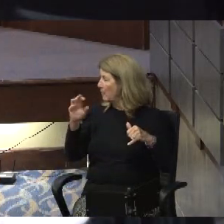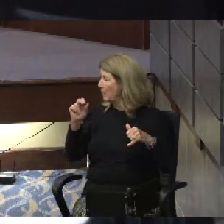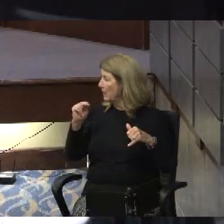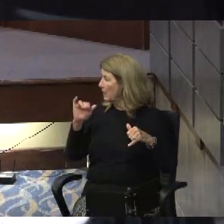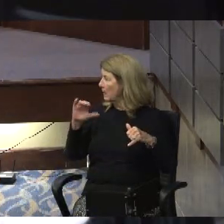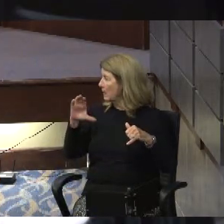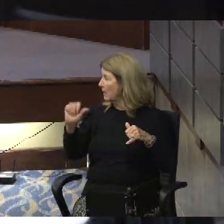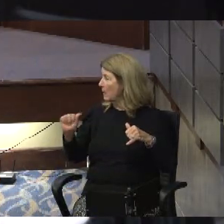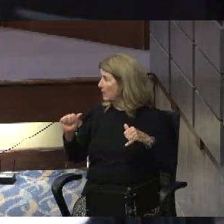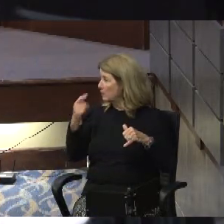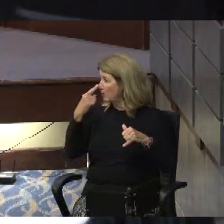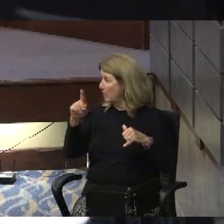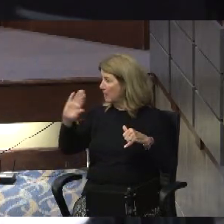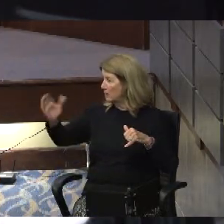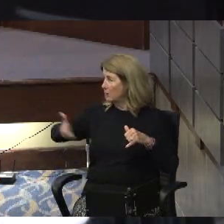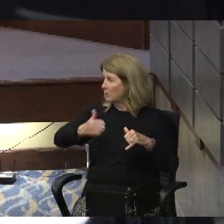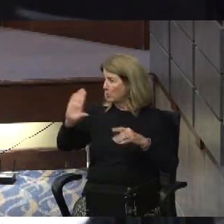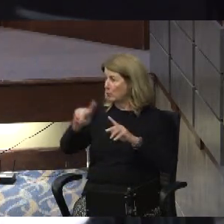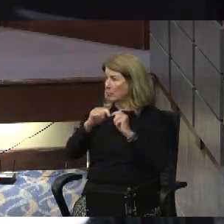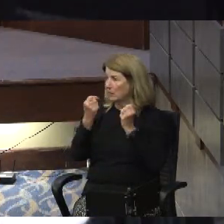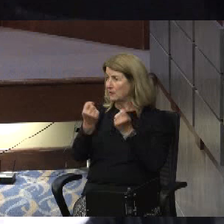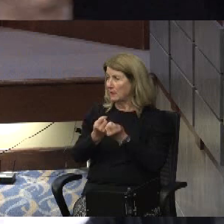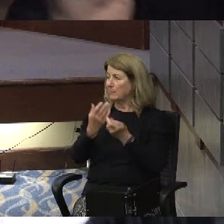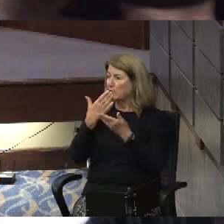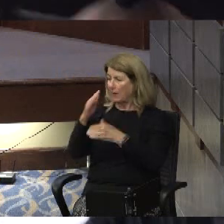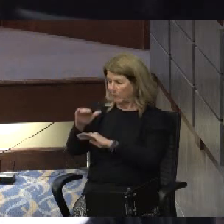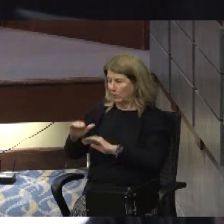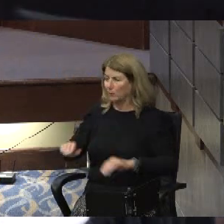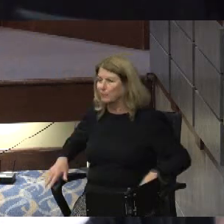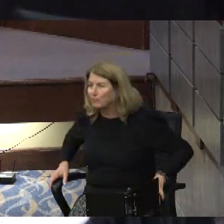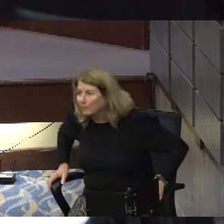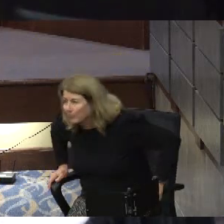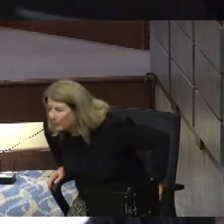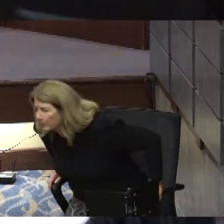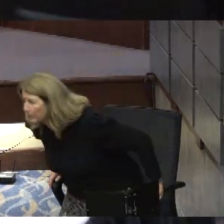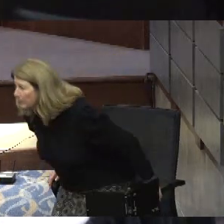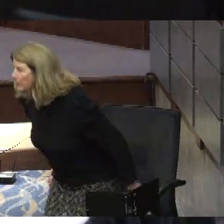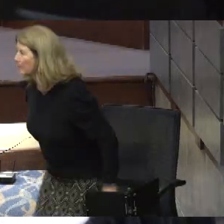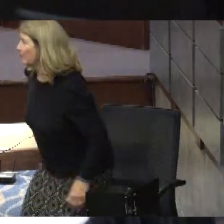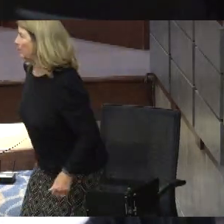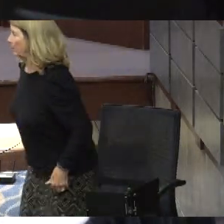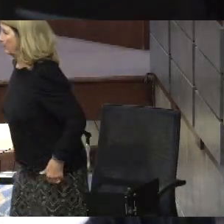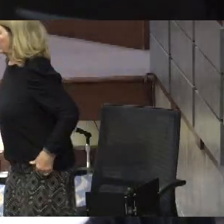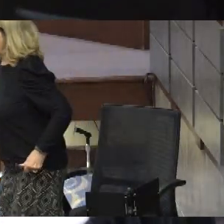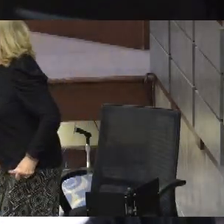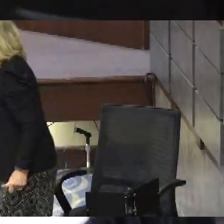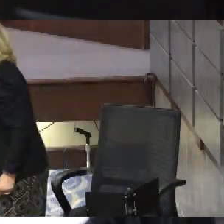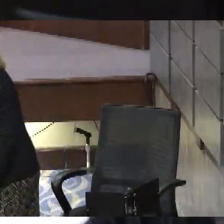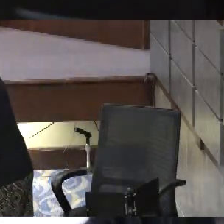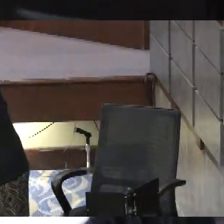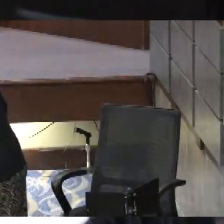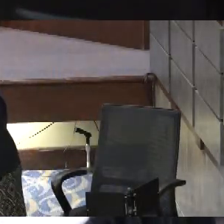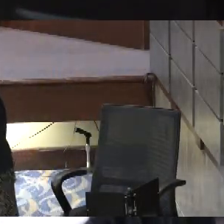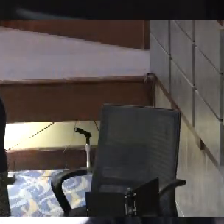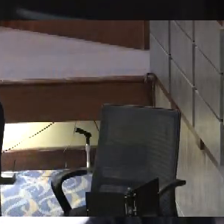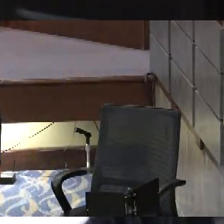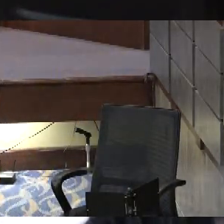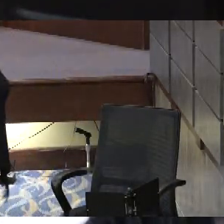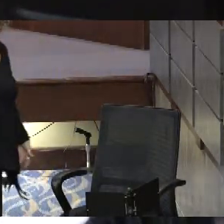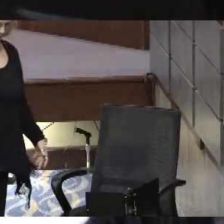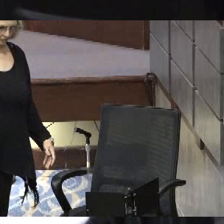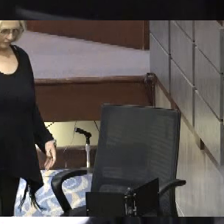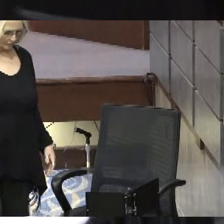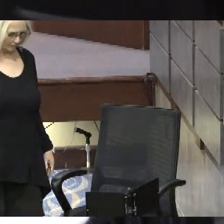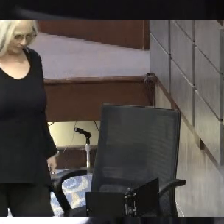team? Absolutely will. Thank you. Good afternoon, Mayor and Council. Monica Settlemeyer, Director of Communications and Marketing. I have with me Anna, who from